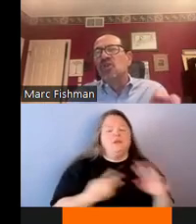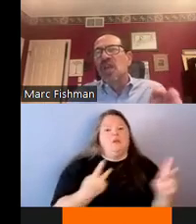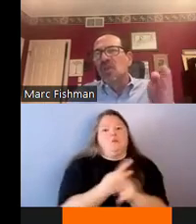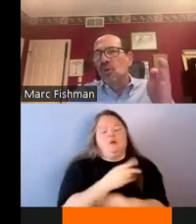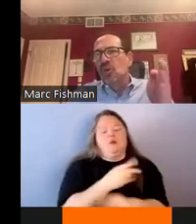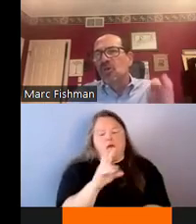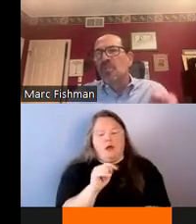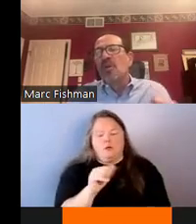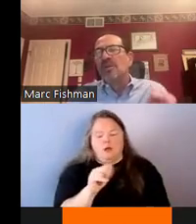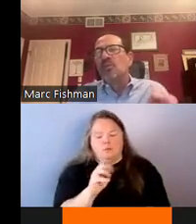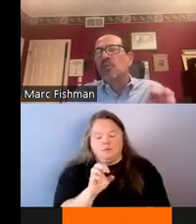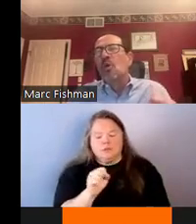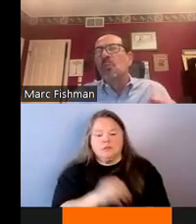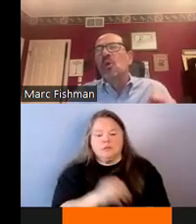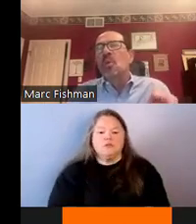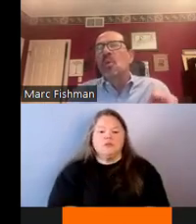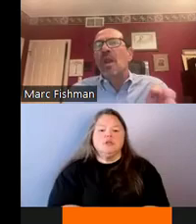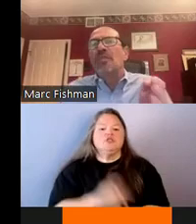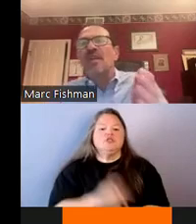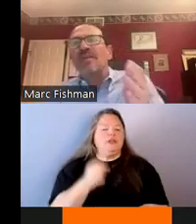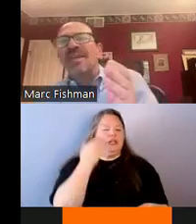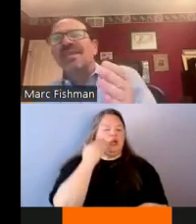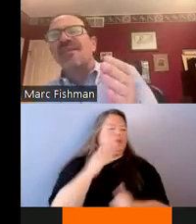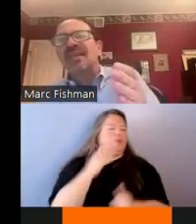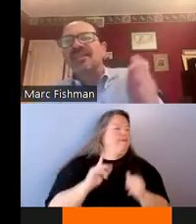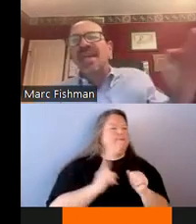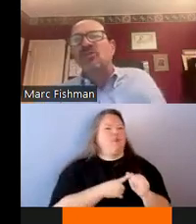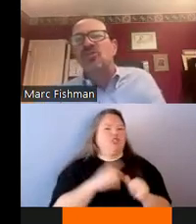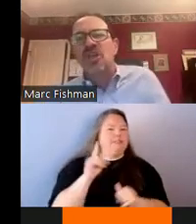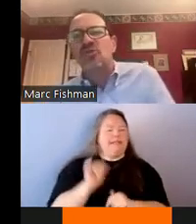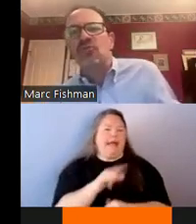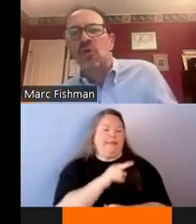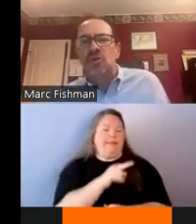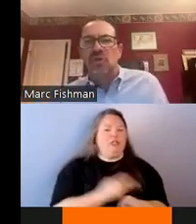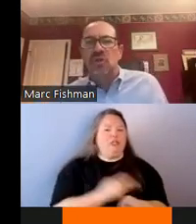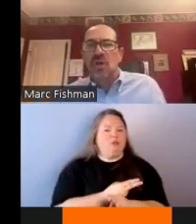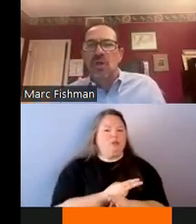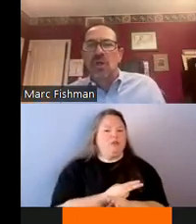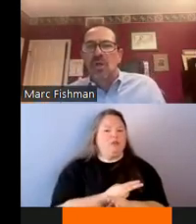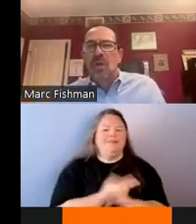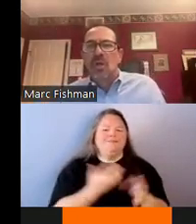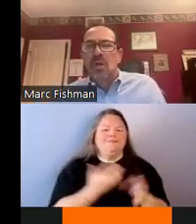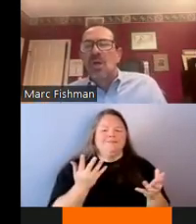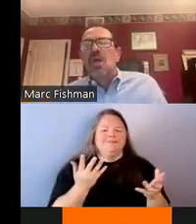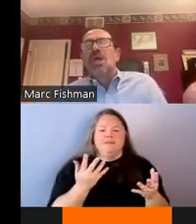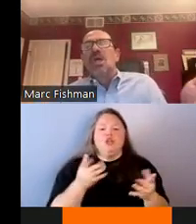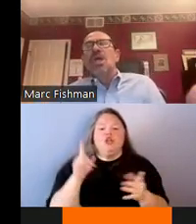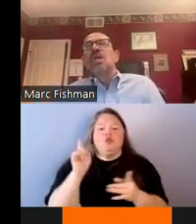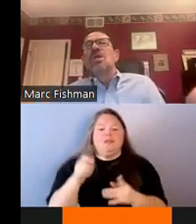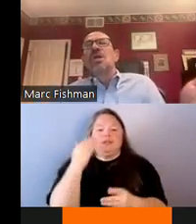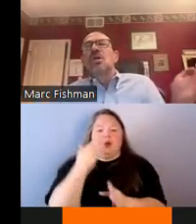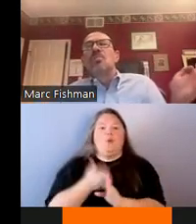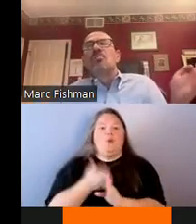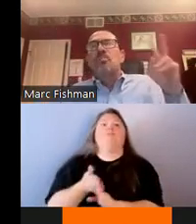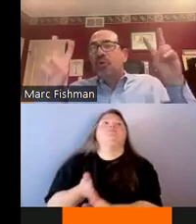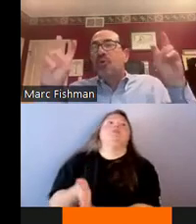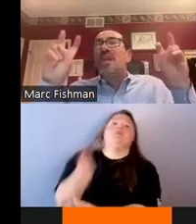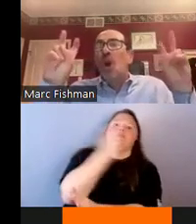ever initiated or experimented with an opioid. We want to think of it as having its antecedent roots